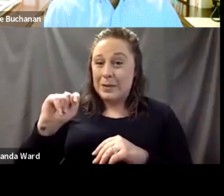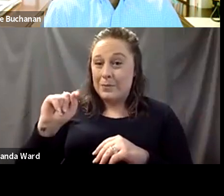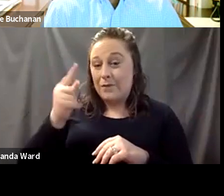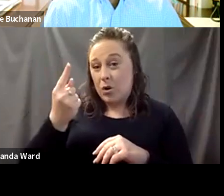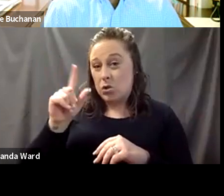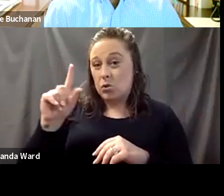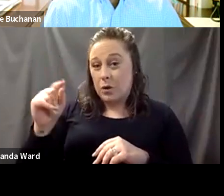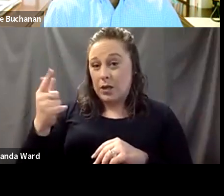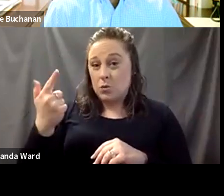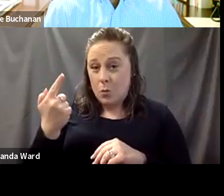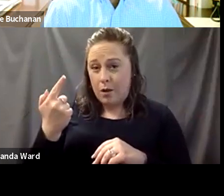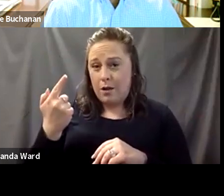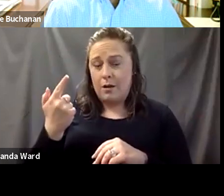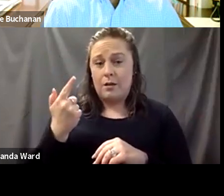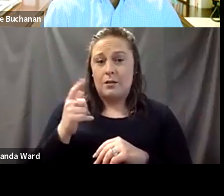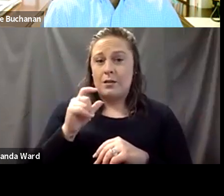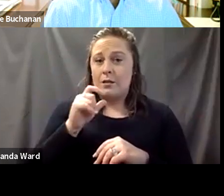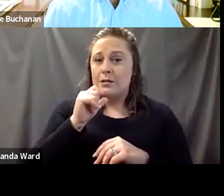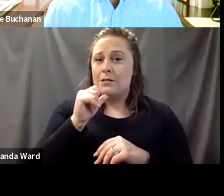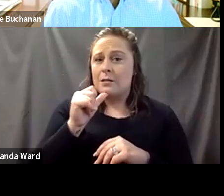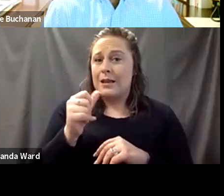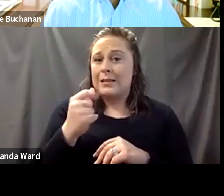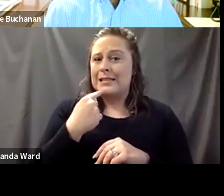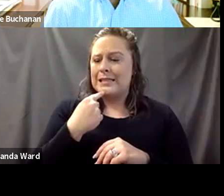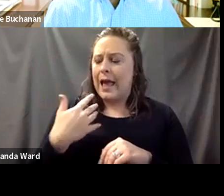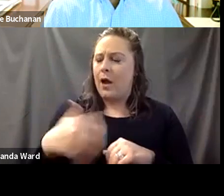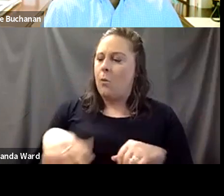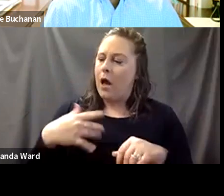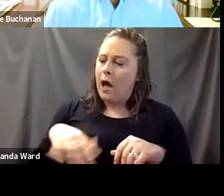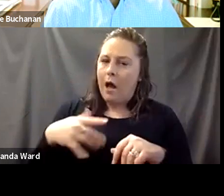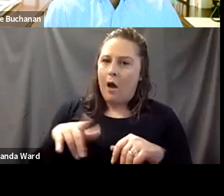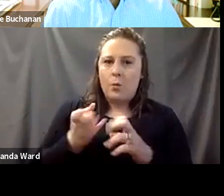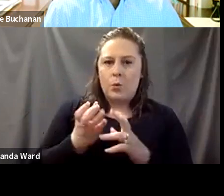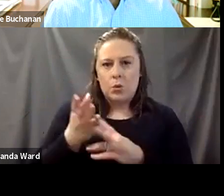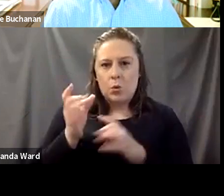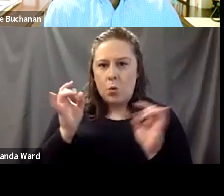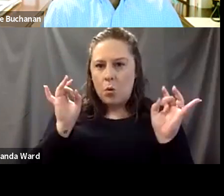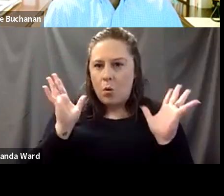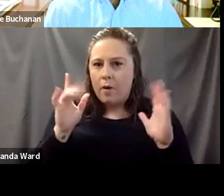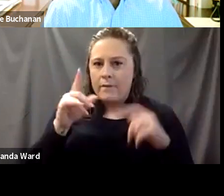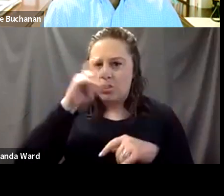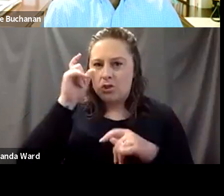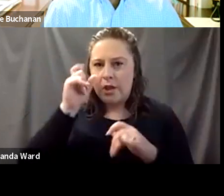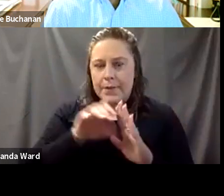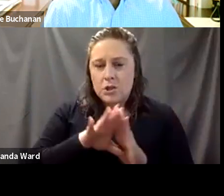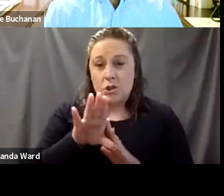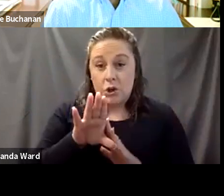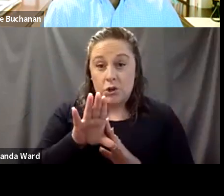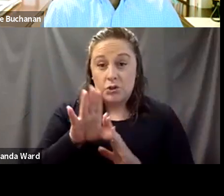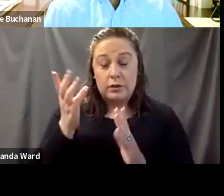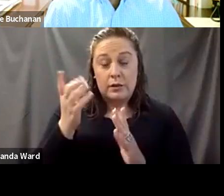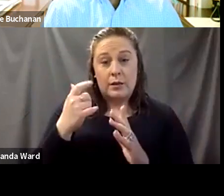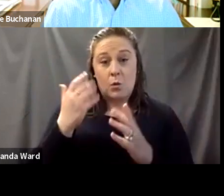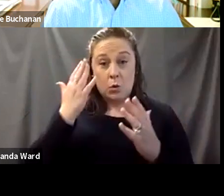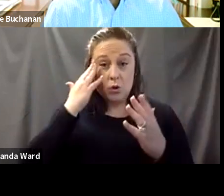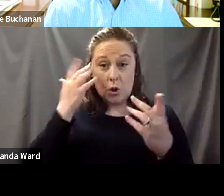2021 doesn't say, wow, we just went through a horrific summer surge. We know what we need to do. It's